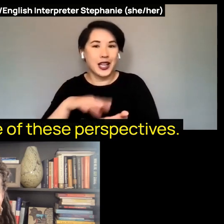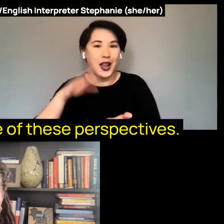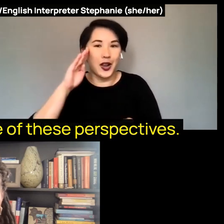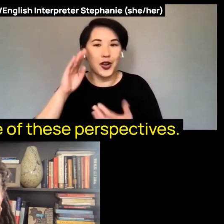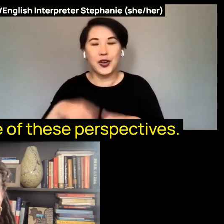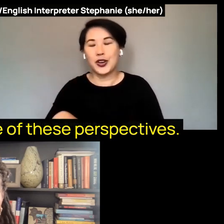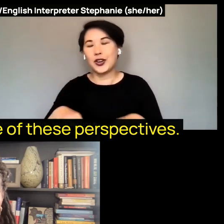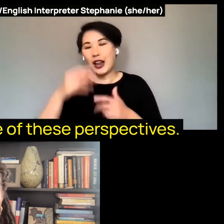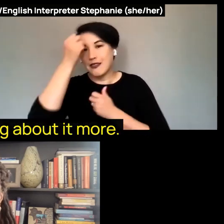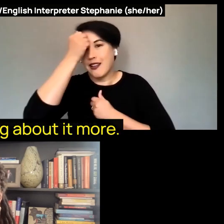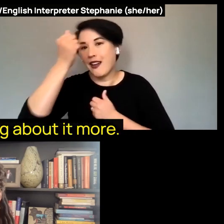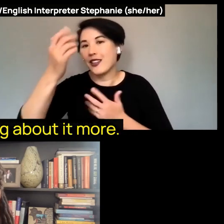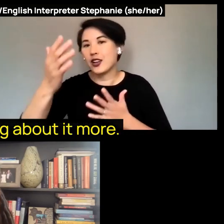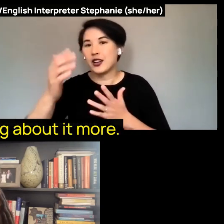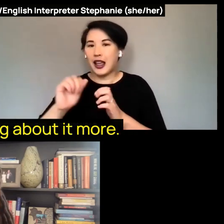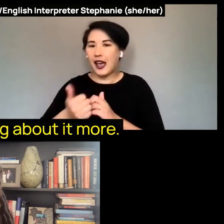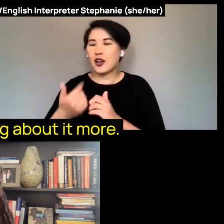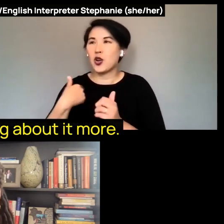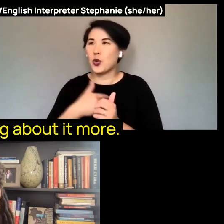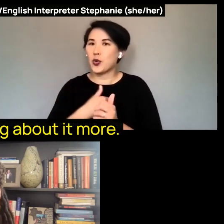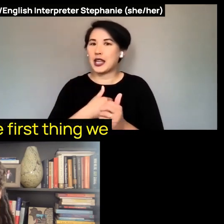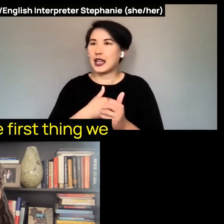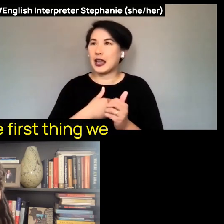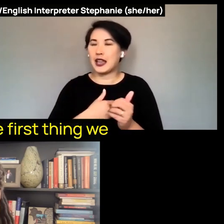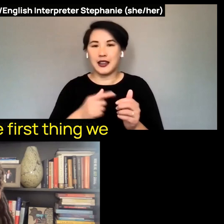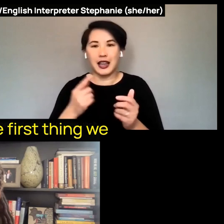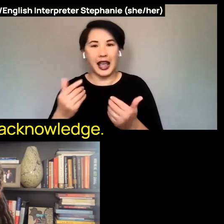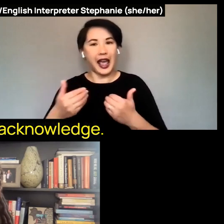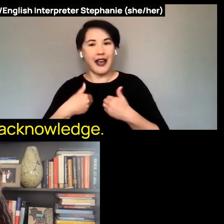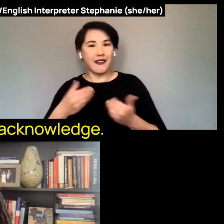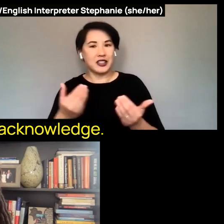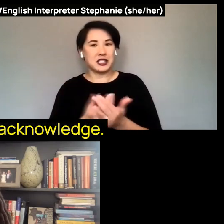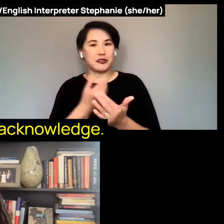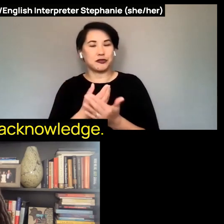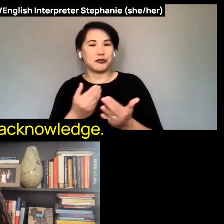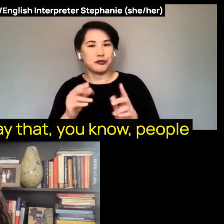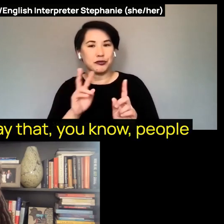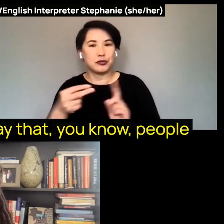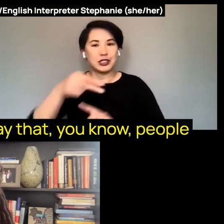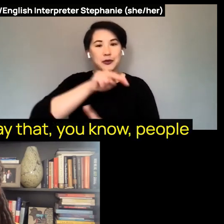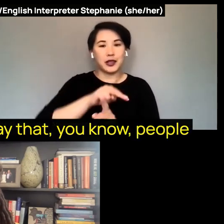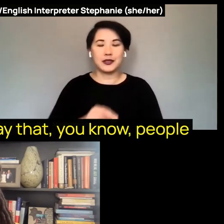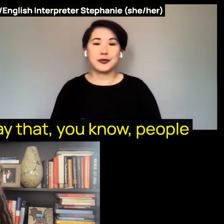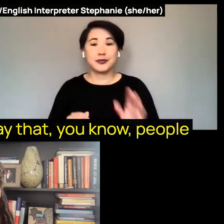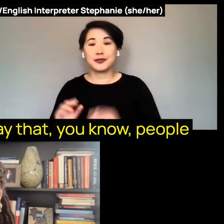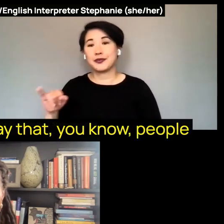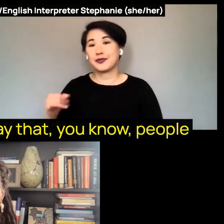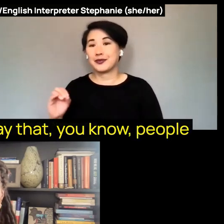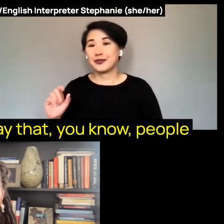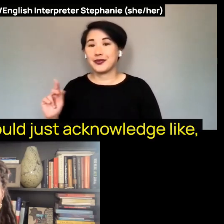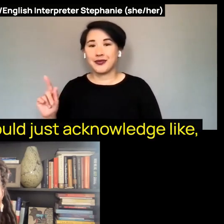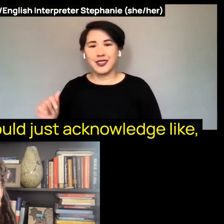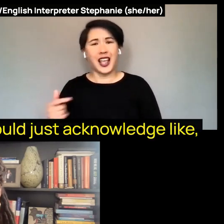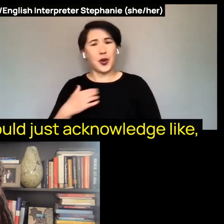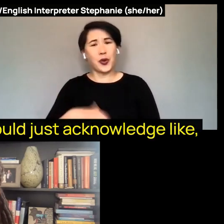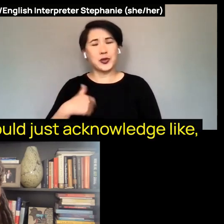these perspectives. I think it's talking about it more. I think the first thing we have to do is acknowledge. I just wish it was a day that, you know,